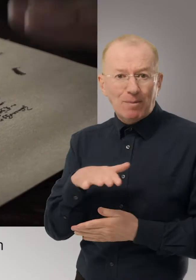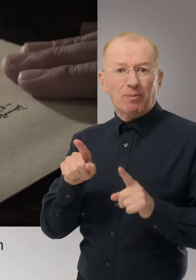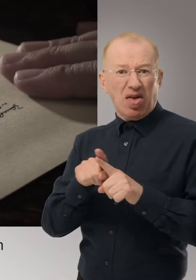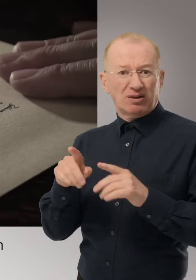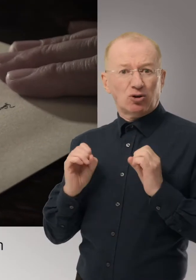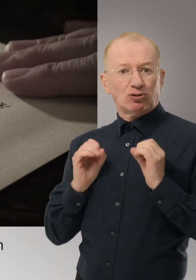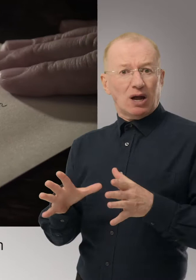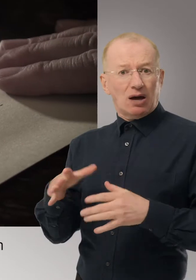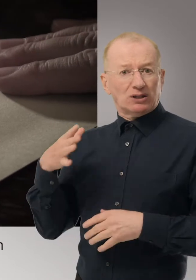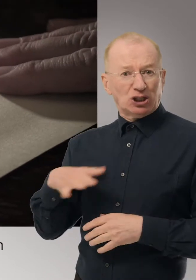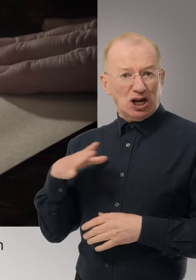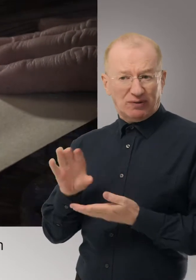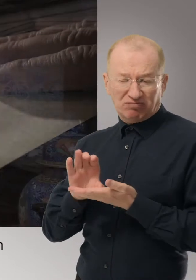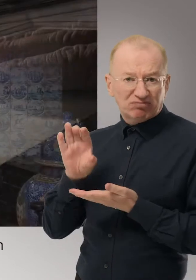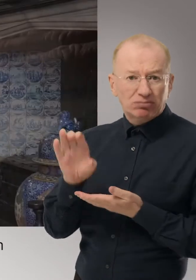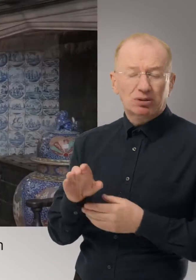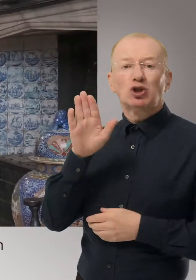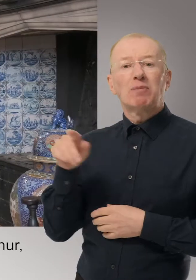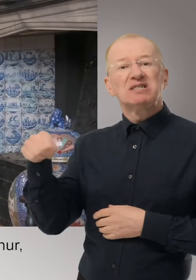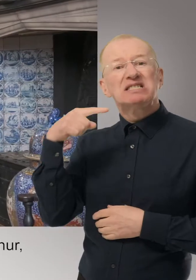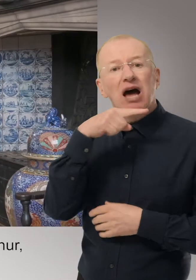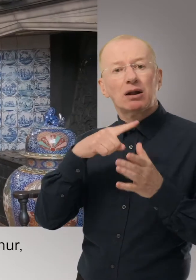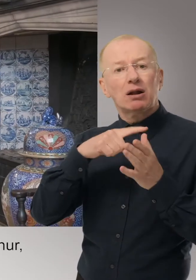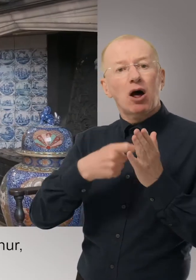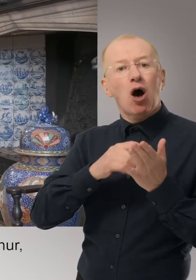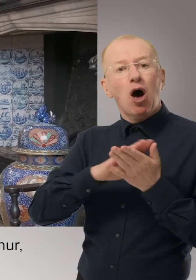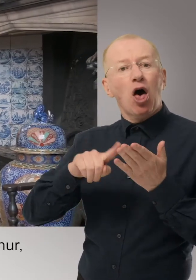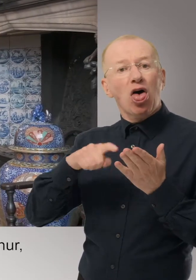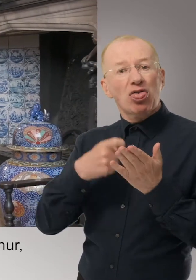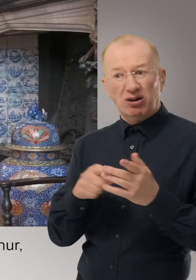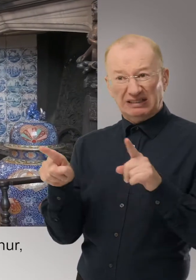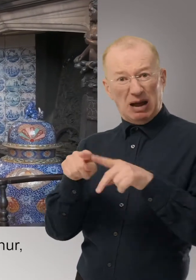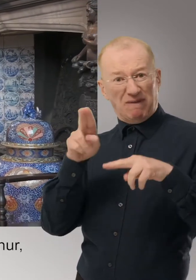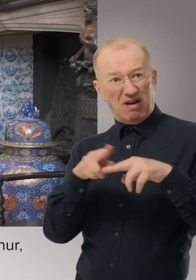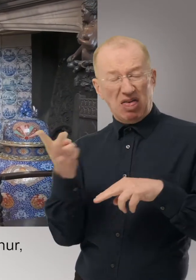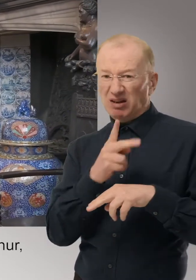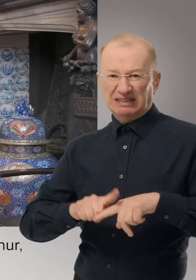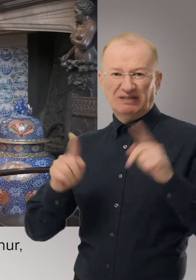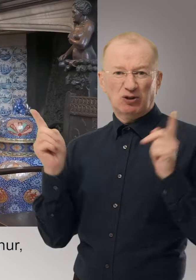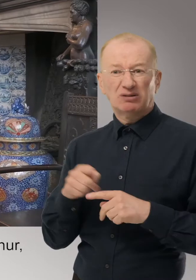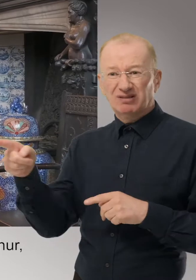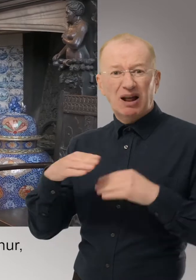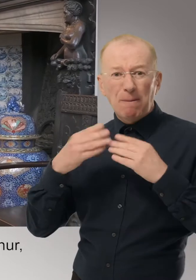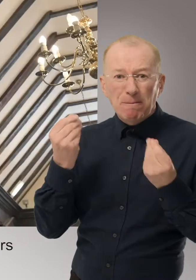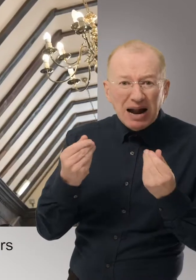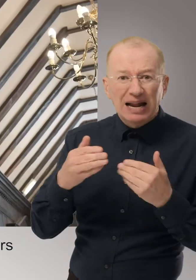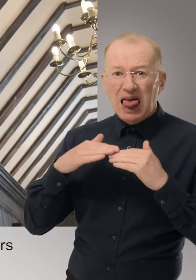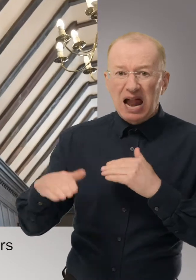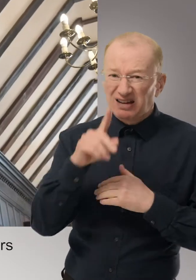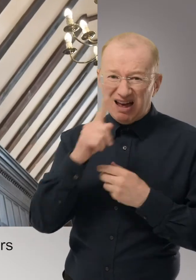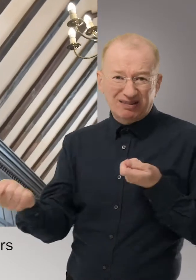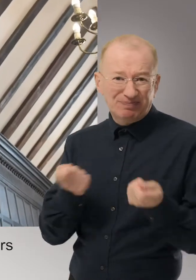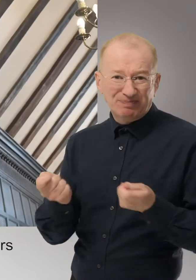provided for them and for his retired servants. I cannot say I found his son and heir Arthur a similarly attractive